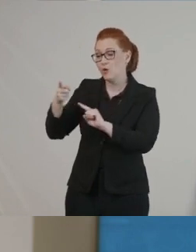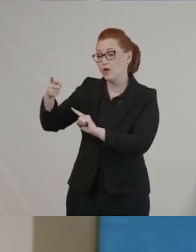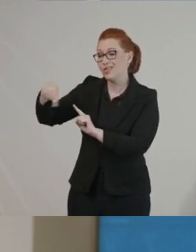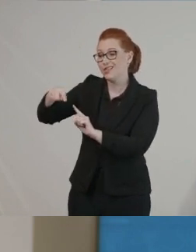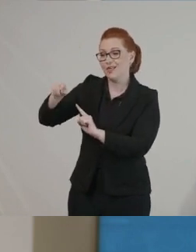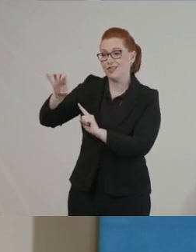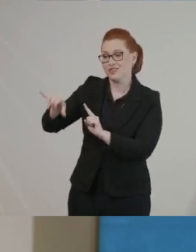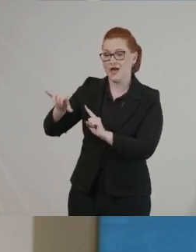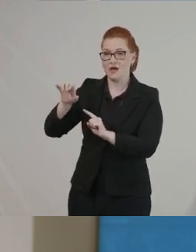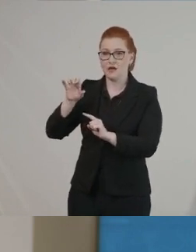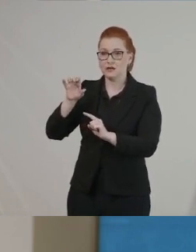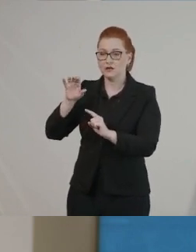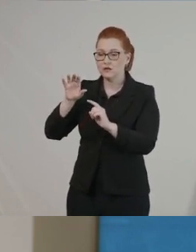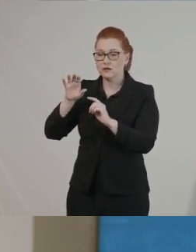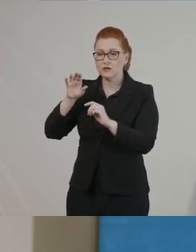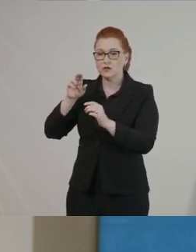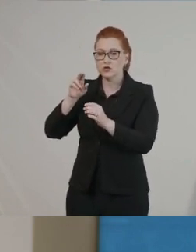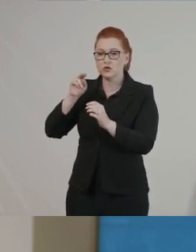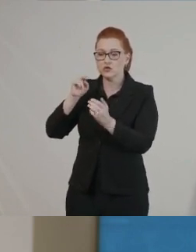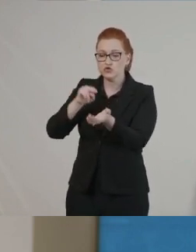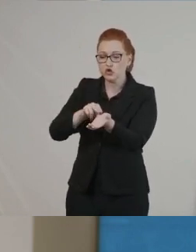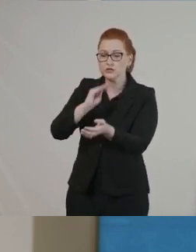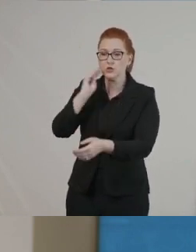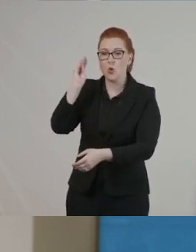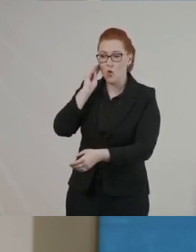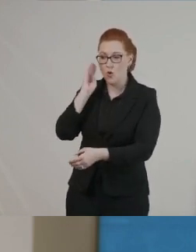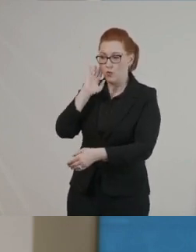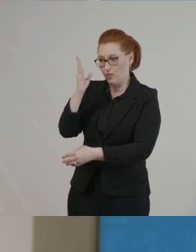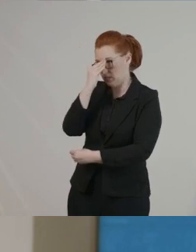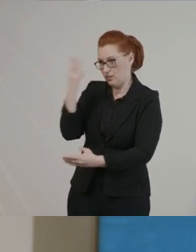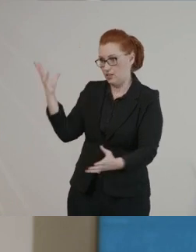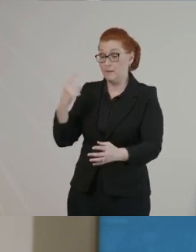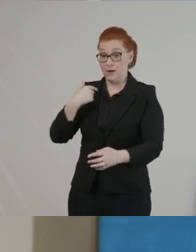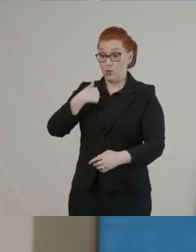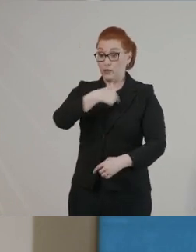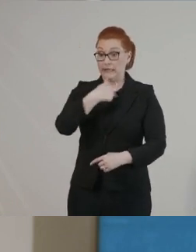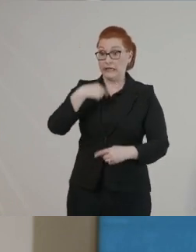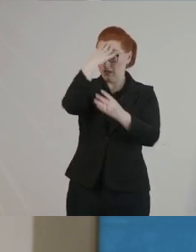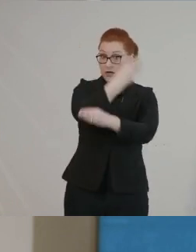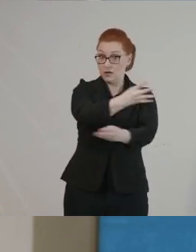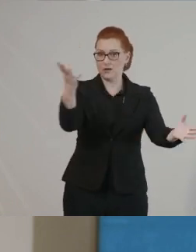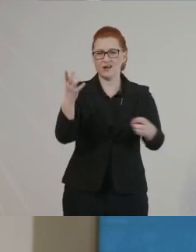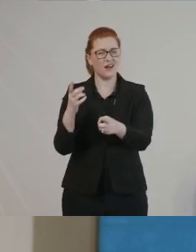those. I haven't heard a good explanation for why the larger community deserves to